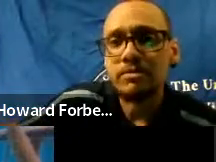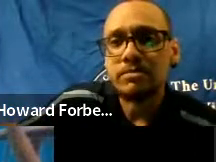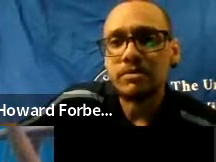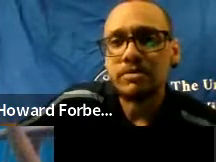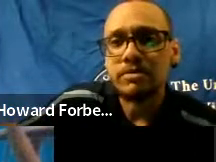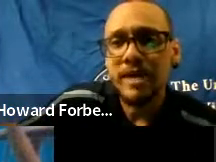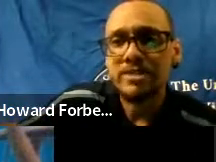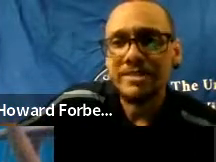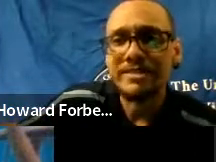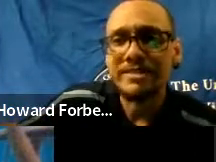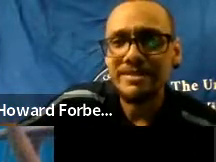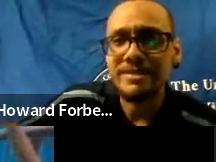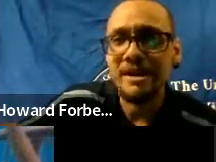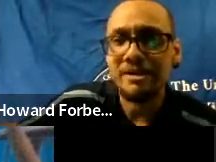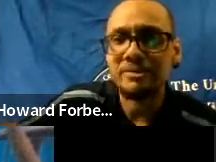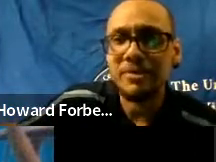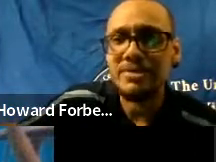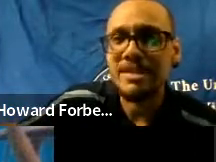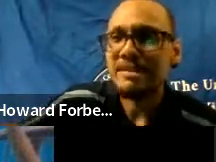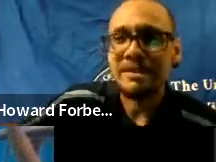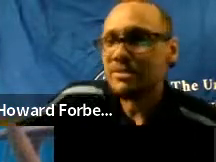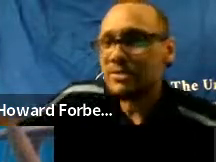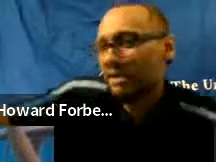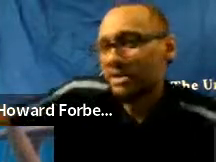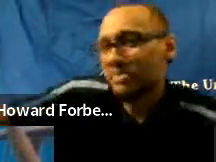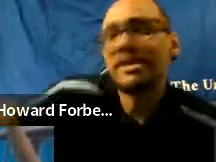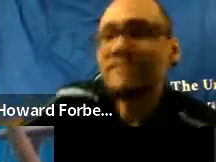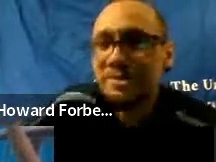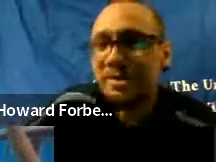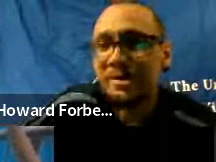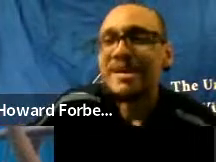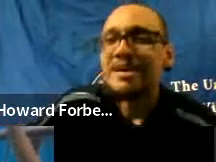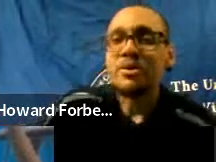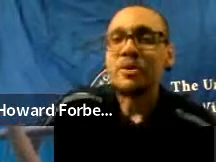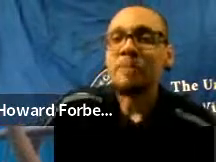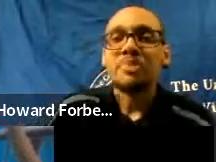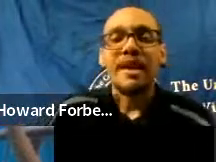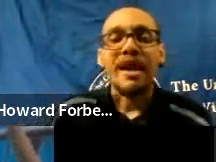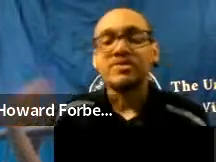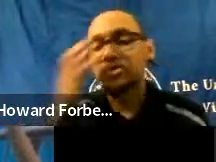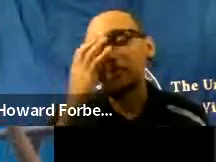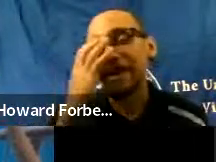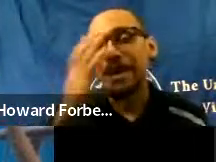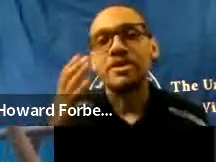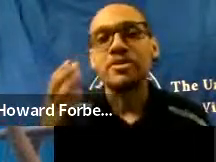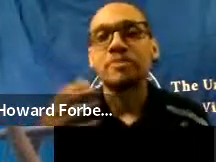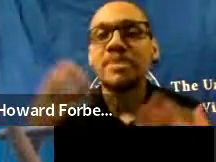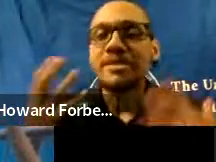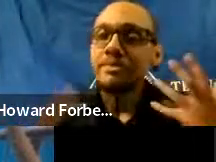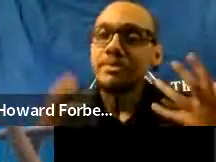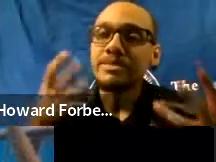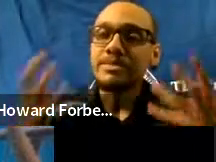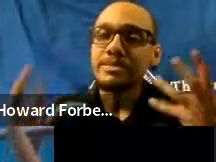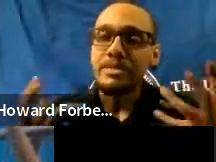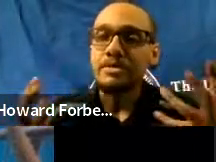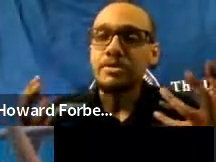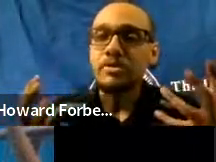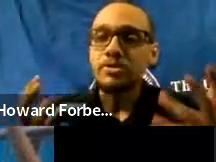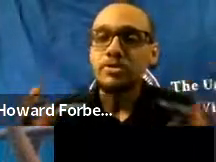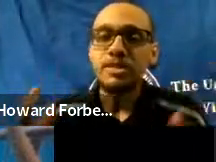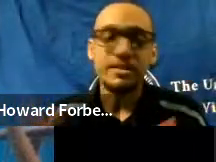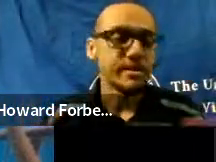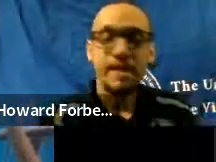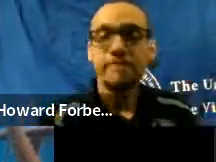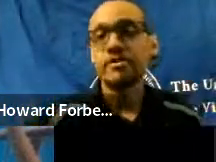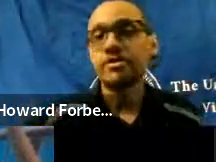like, oh, you actually did see an octopus. Like, there's octopi everywhere, you know? And so, you know, being able to see, you